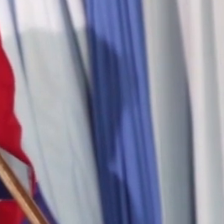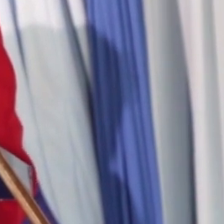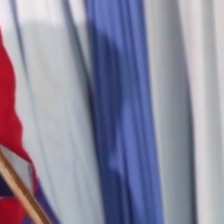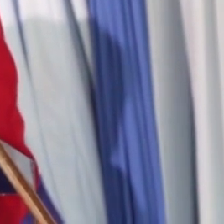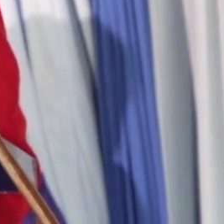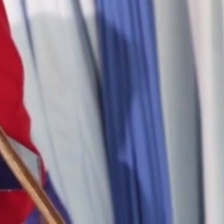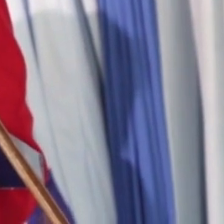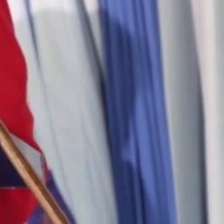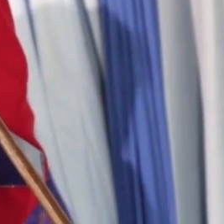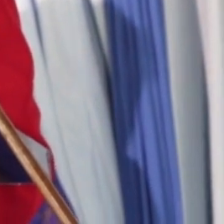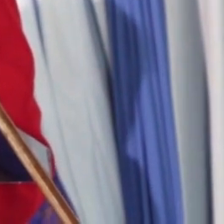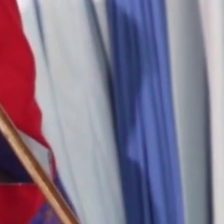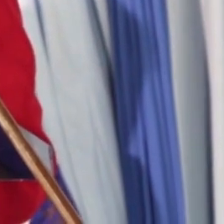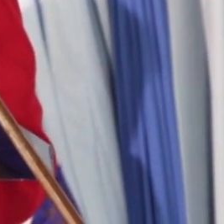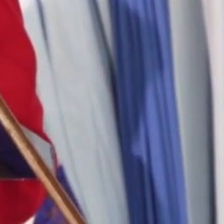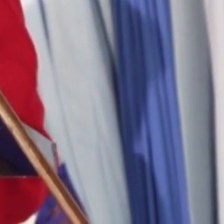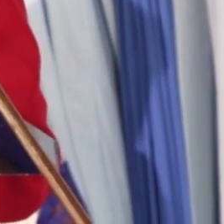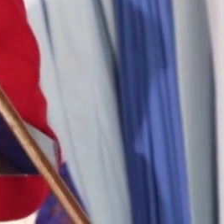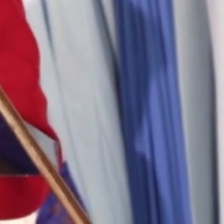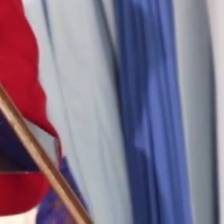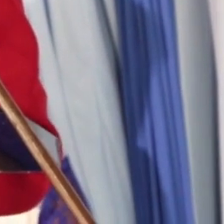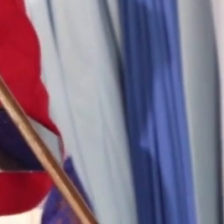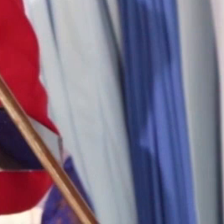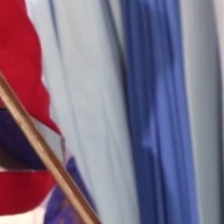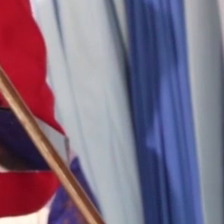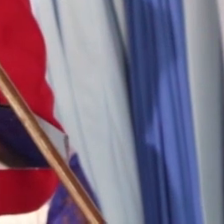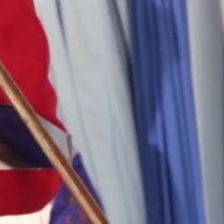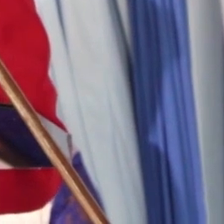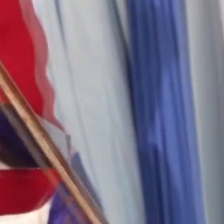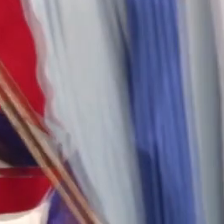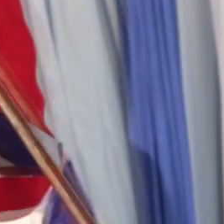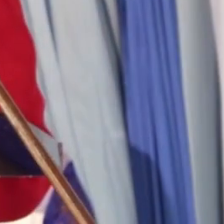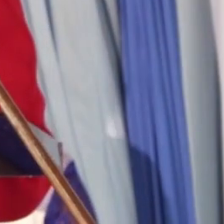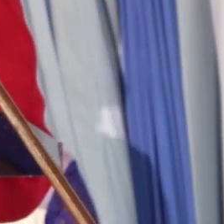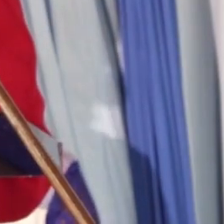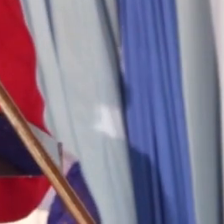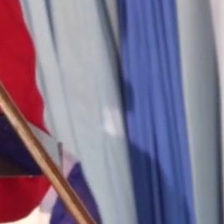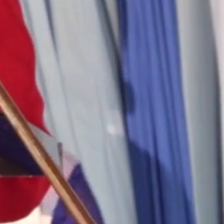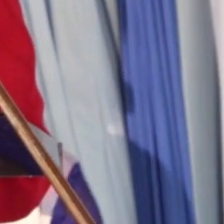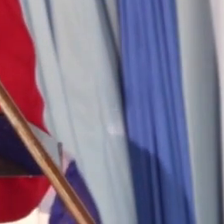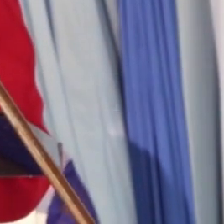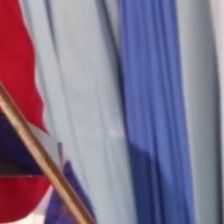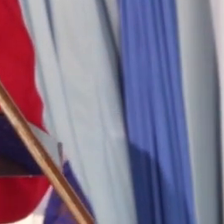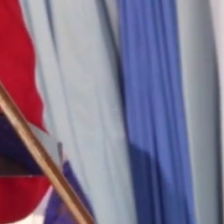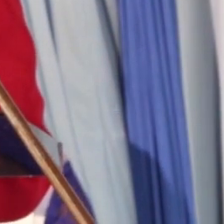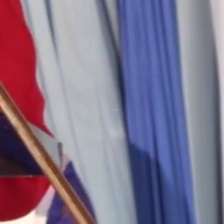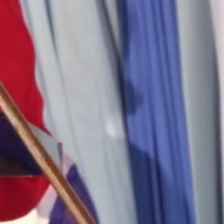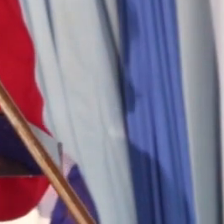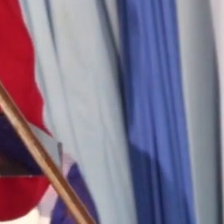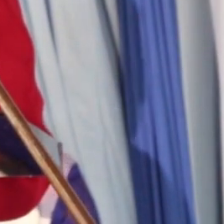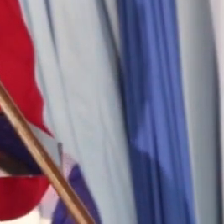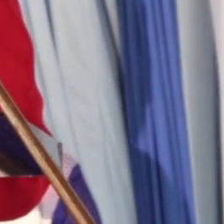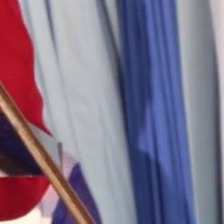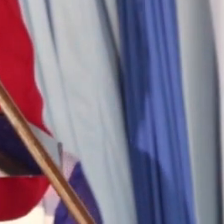Deuteronomy 9, 1 to 12. Today you are going to cross the river Jordan